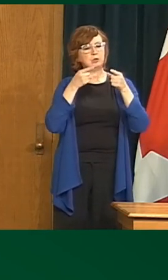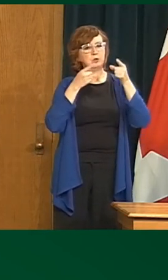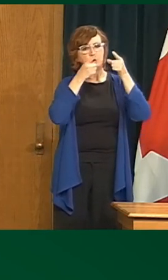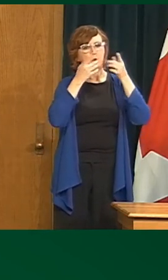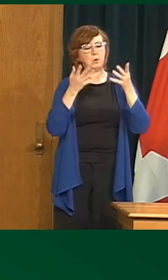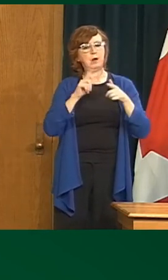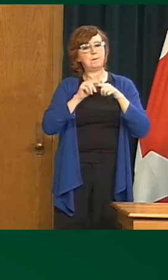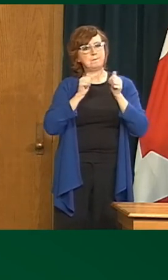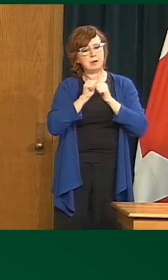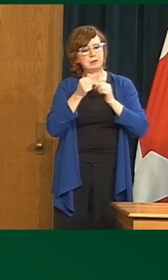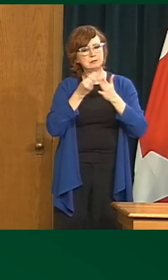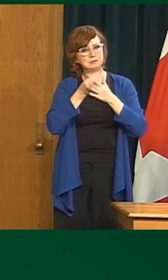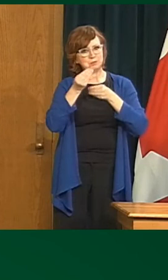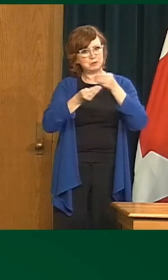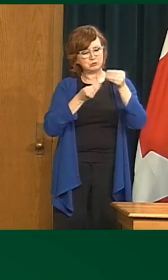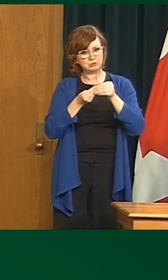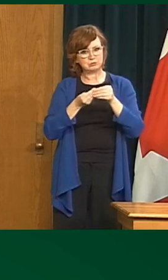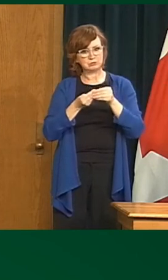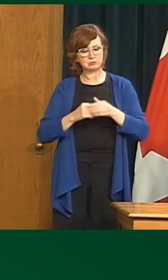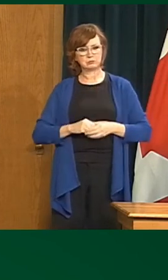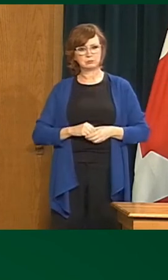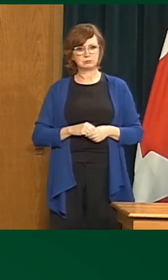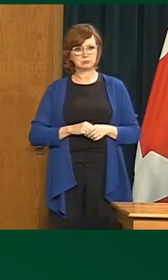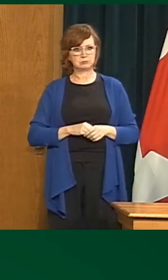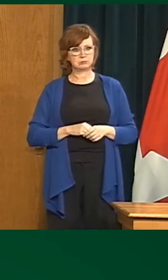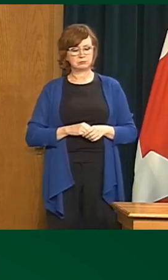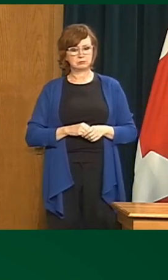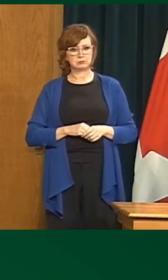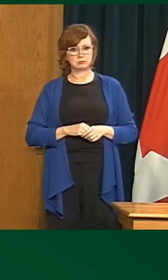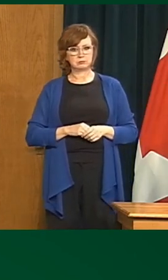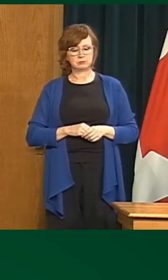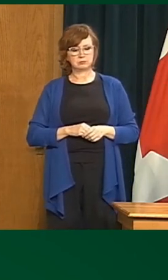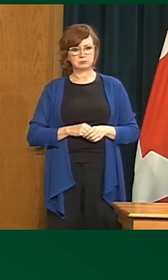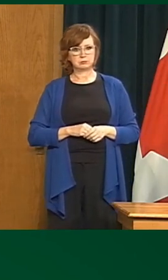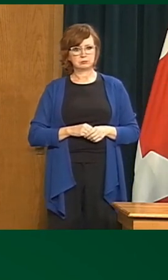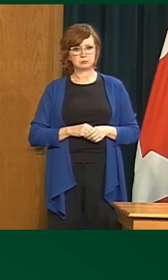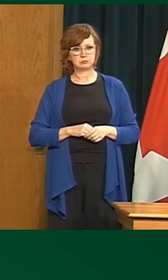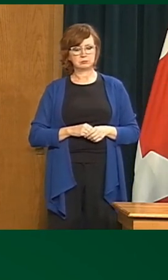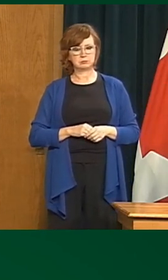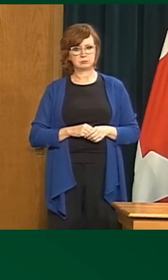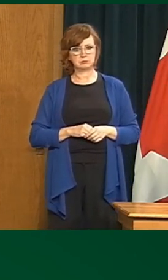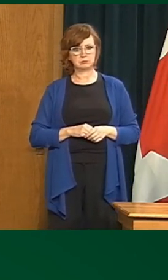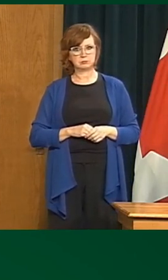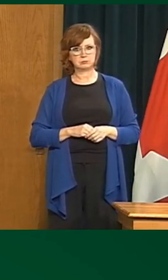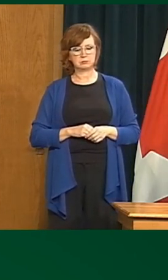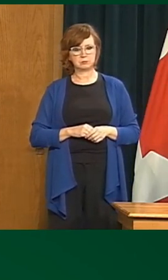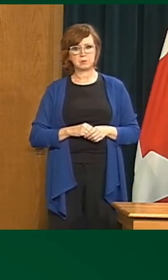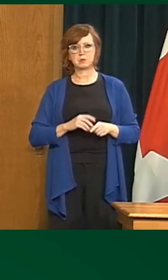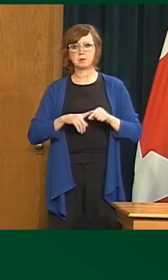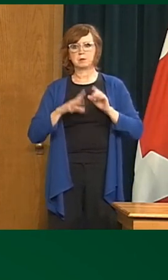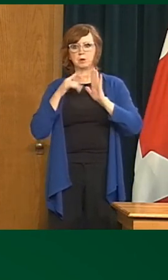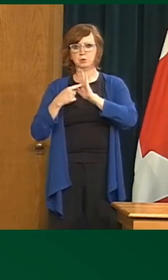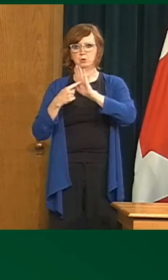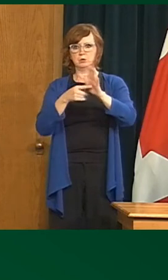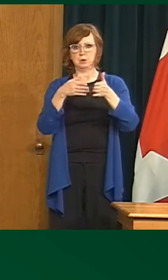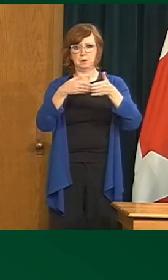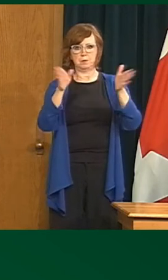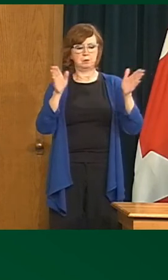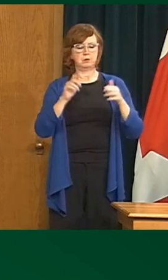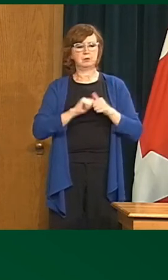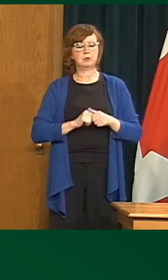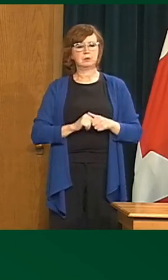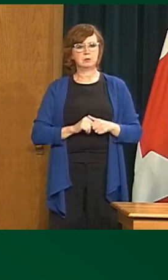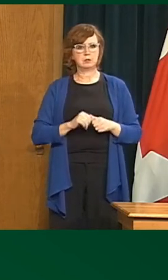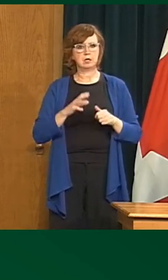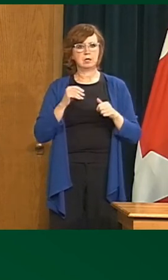ensure that we have that budgetary information released to the public a number of times, but most importantly at the first quarter